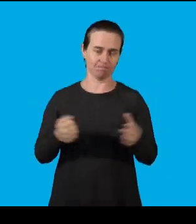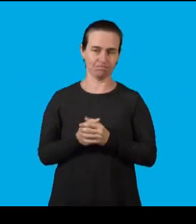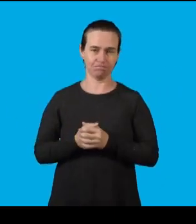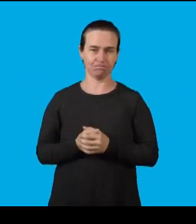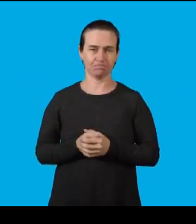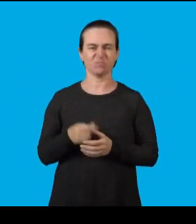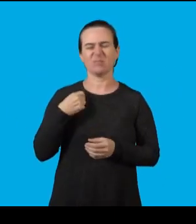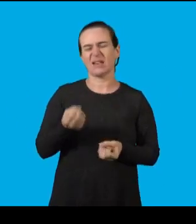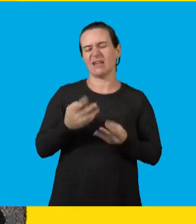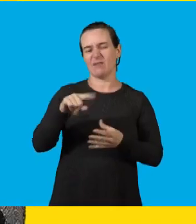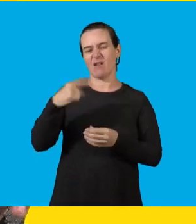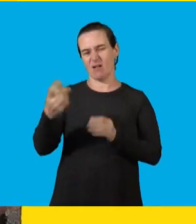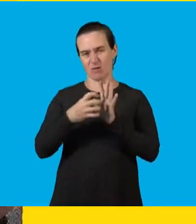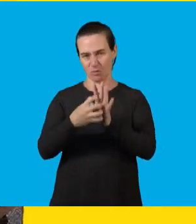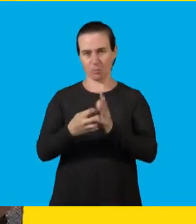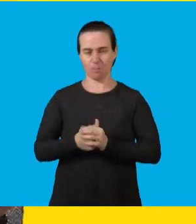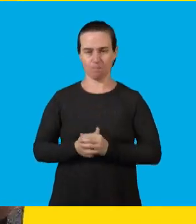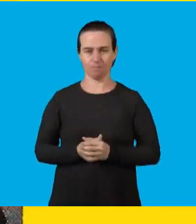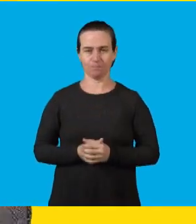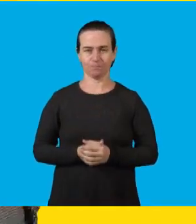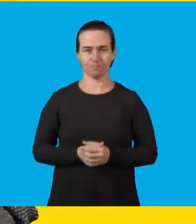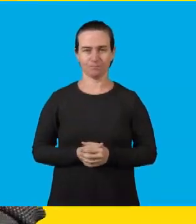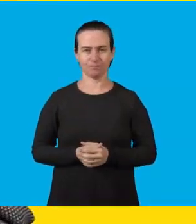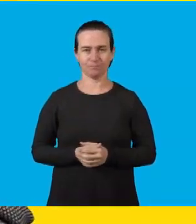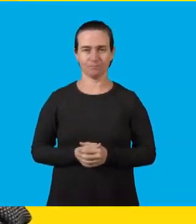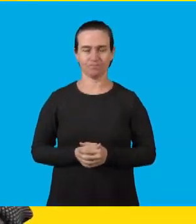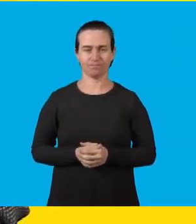example that will help you succeed in your exams.